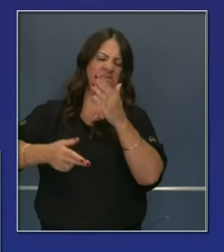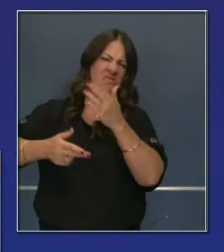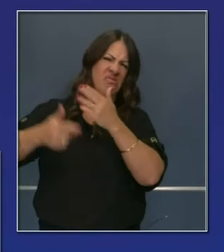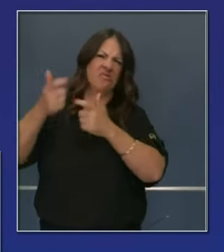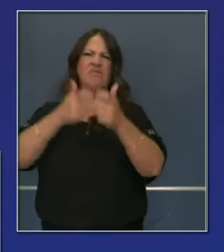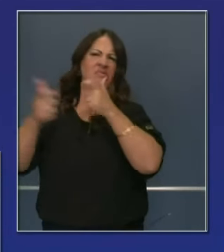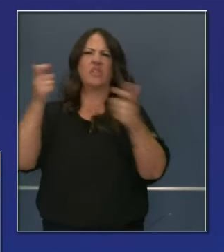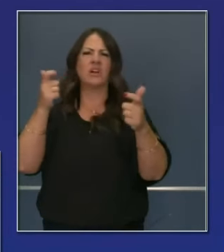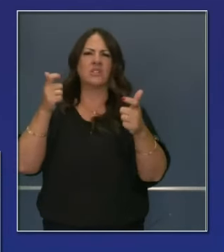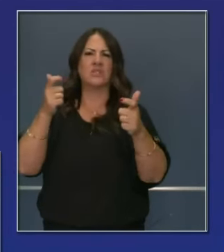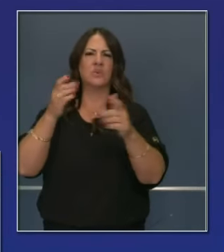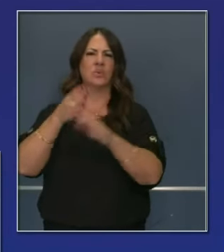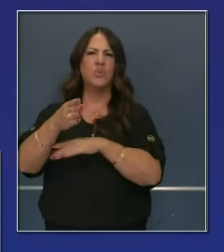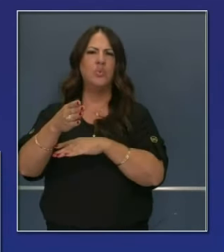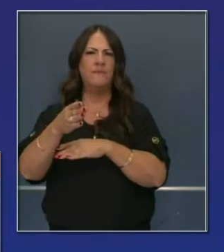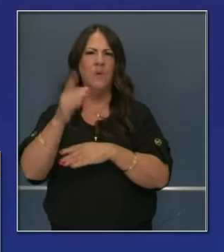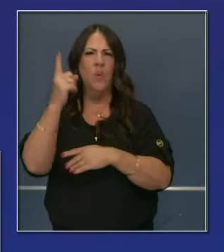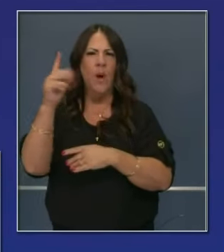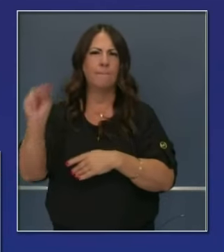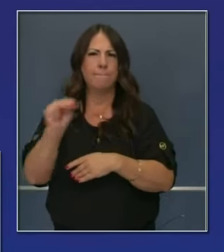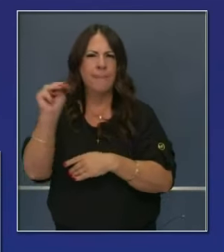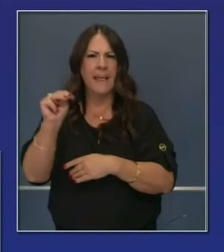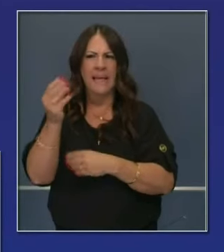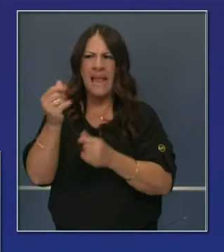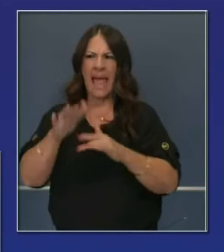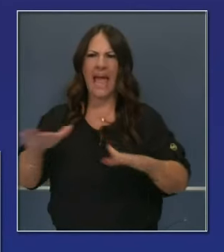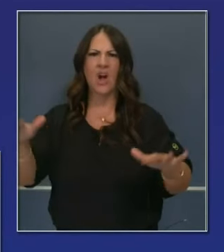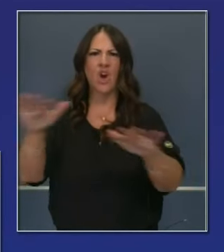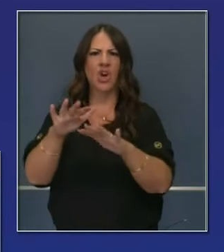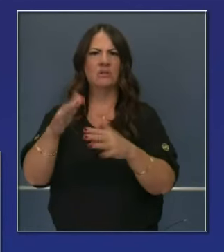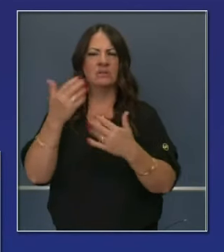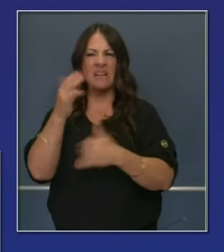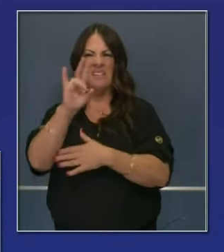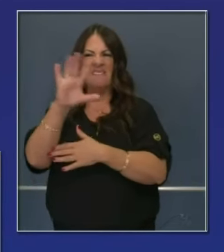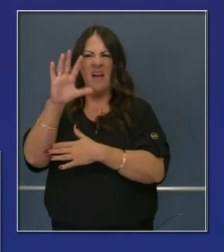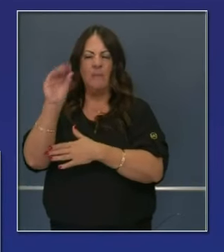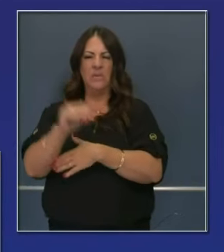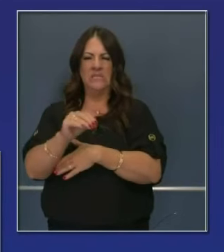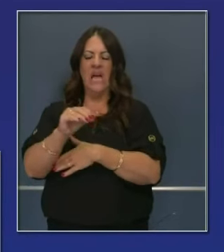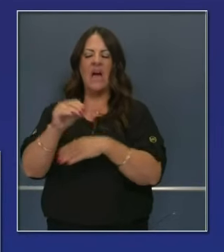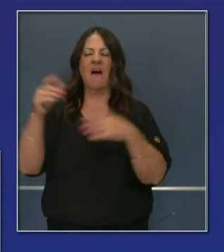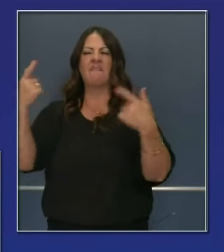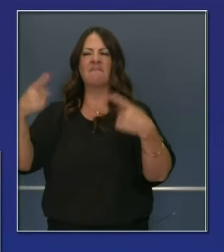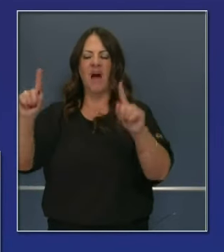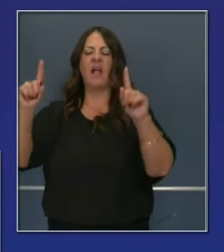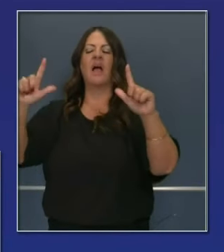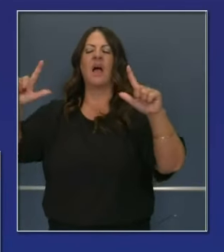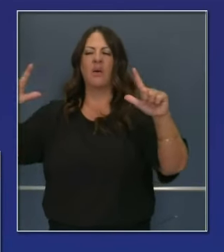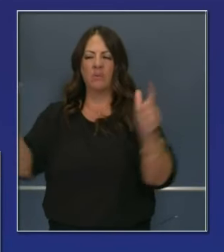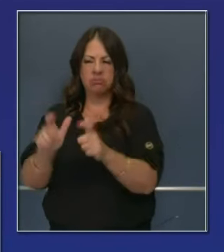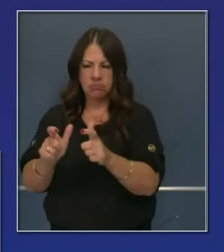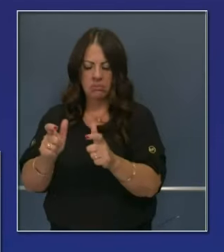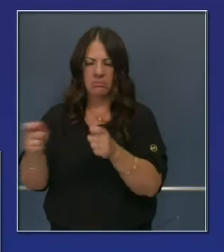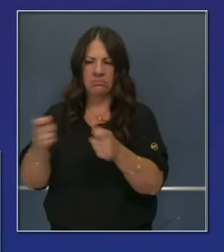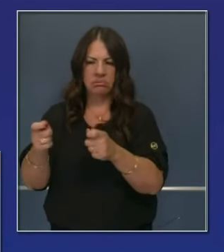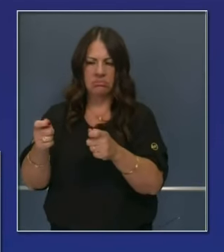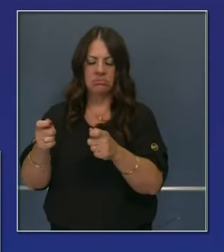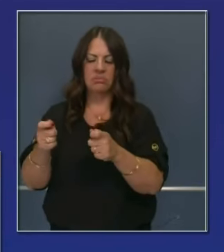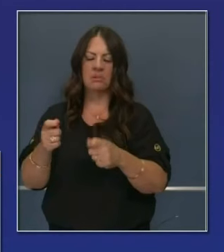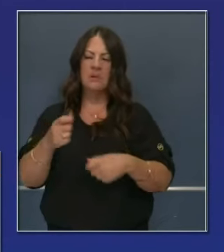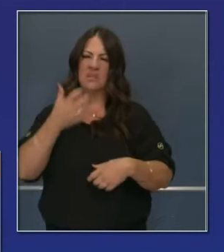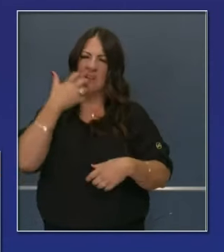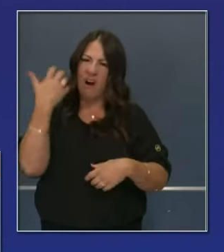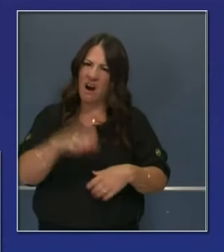state's history. What more proof do you need of the concerns we have around the hot's getting hotter and the dry is getting